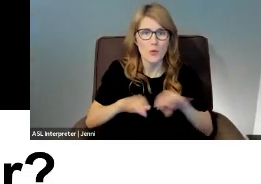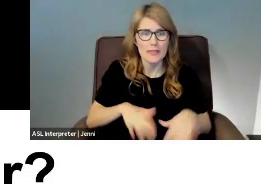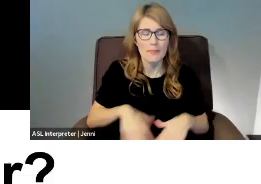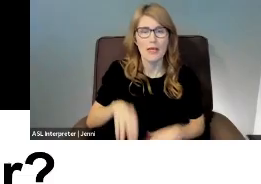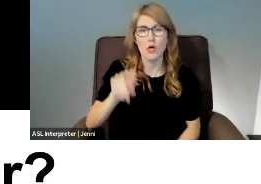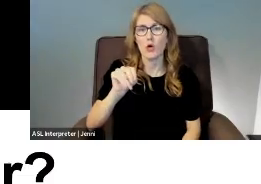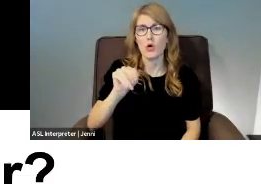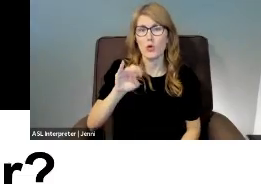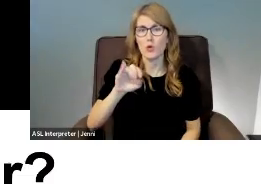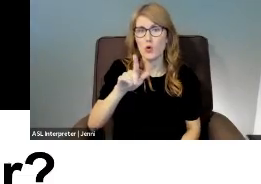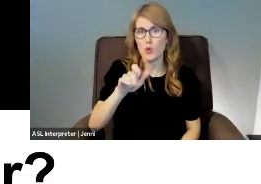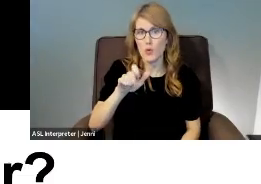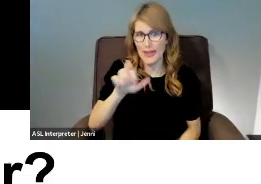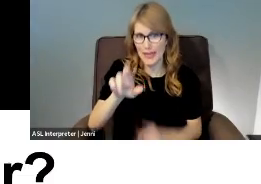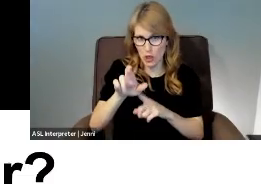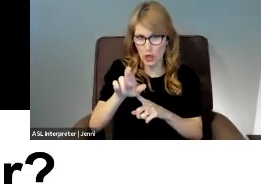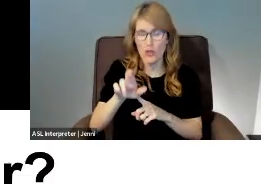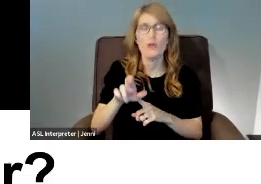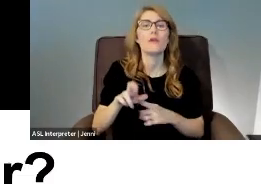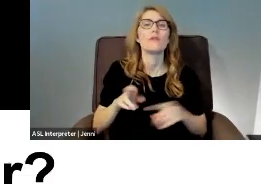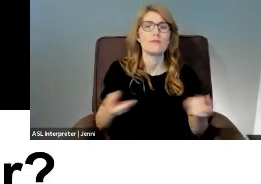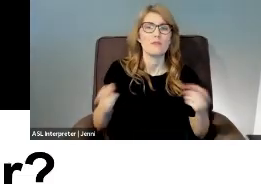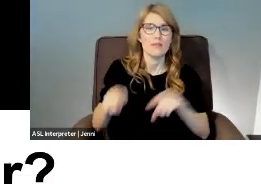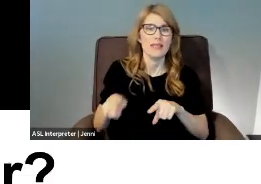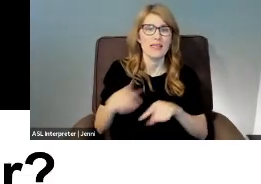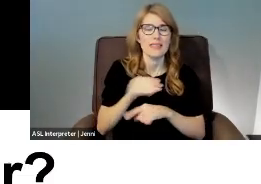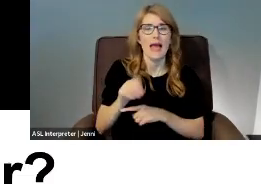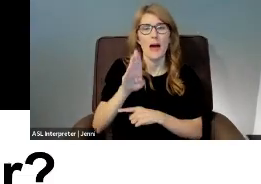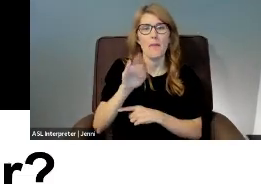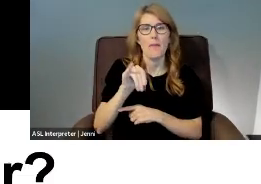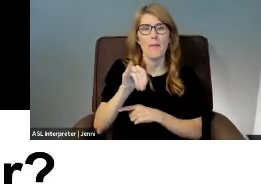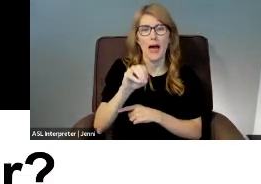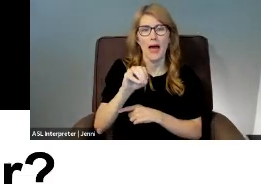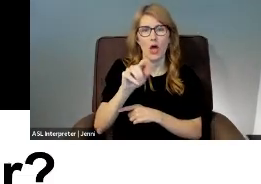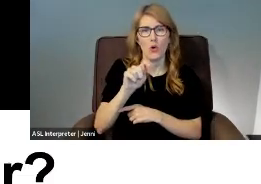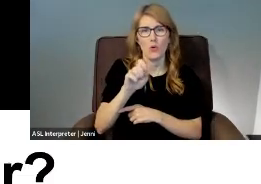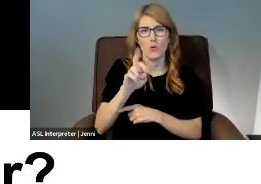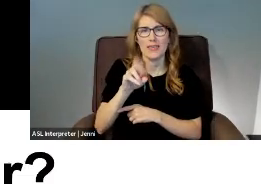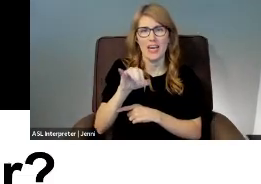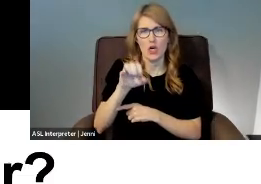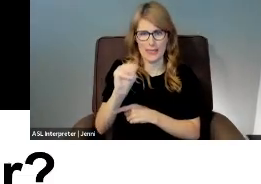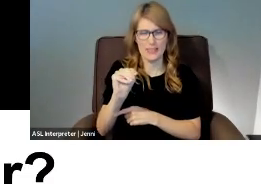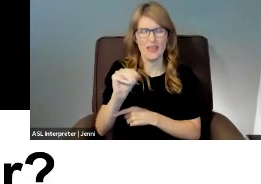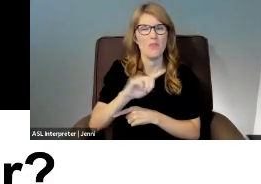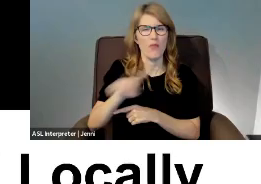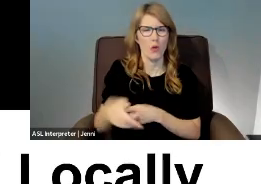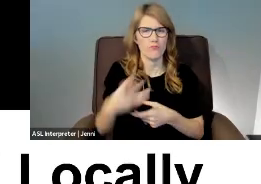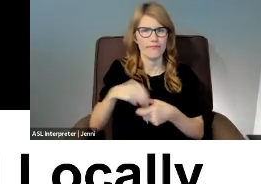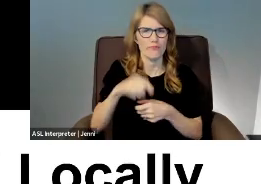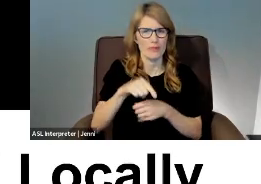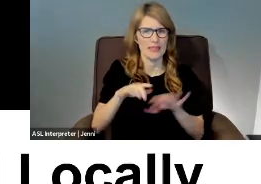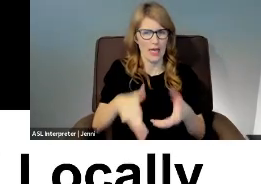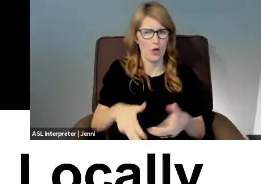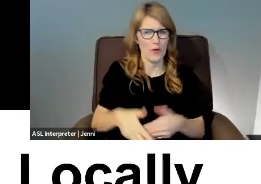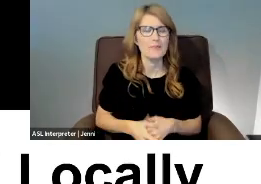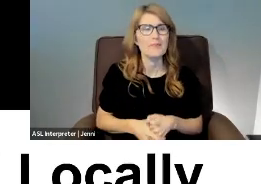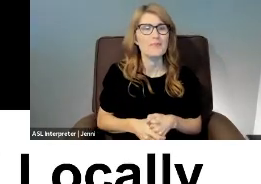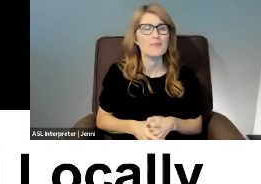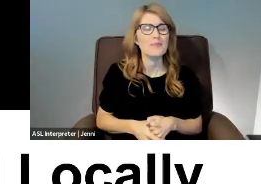and bioterrorism and other intentional acts are also in this category. Next slide, please.